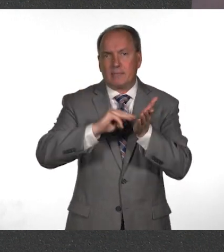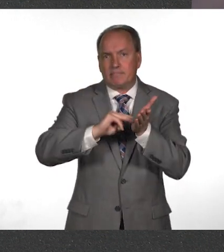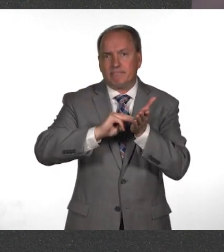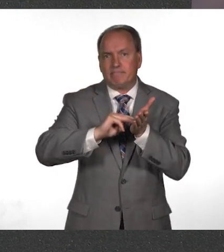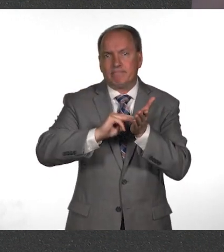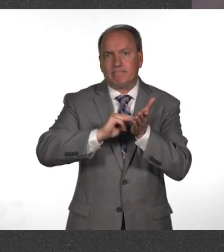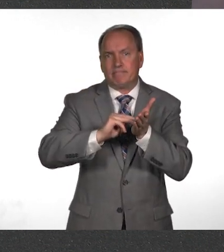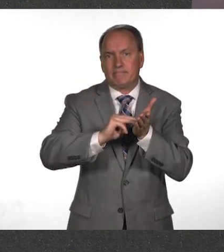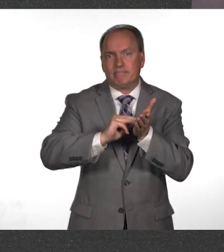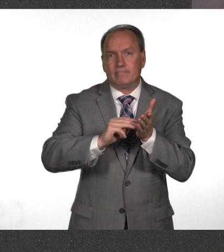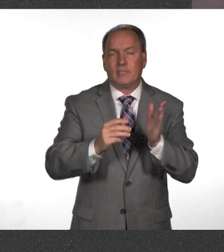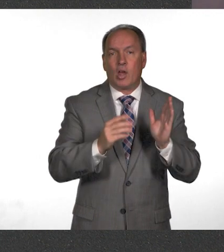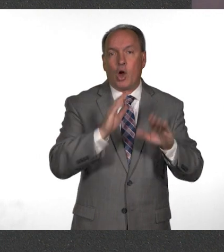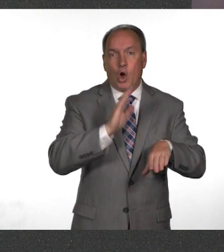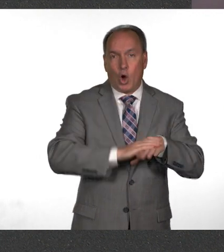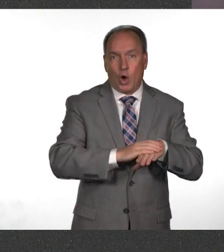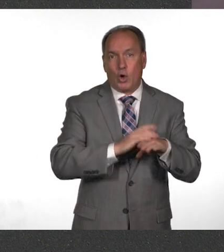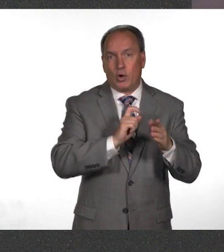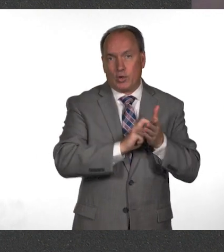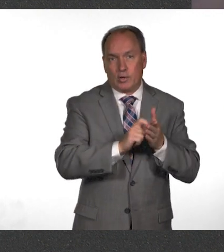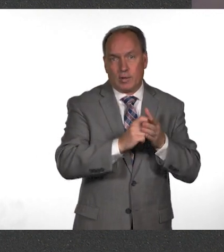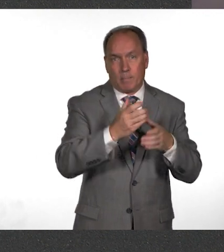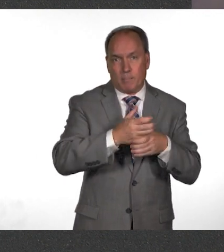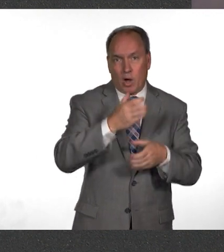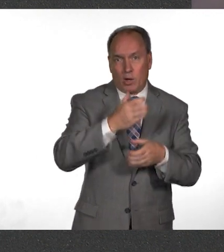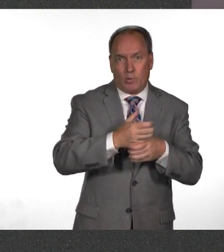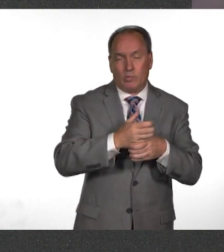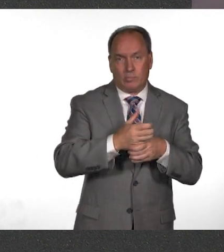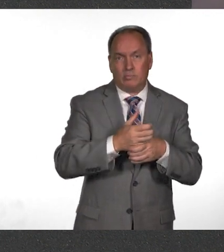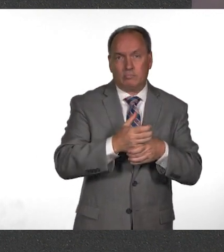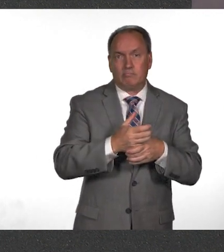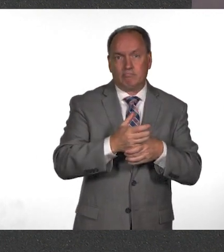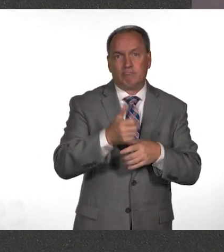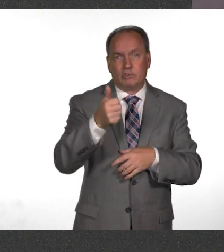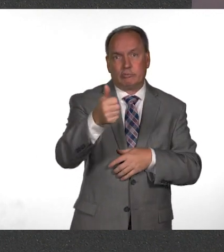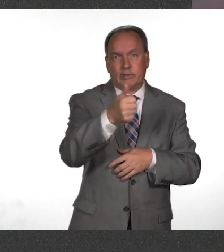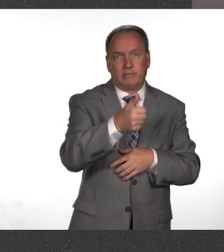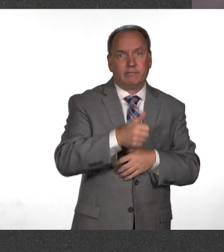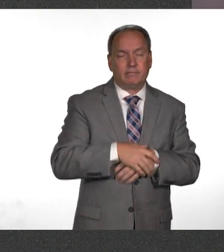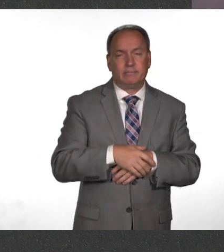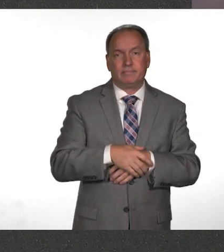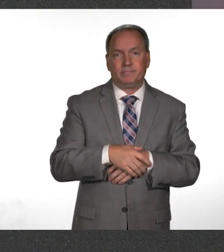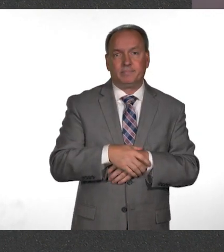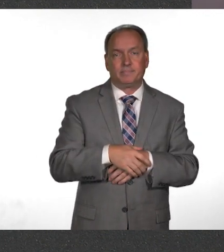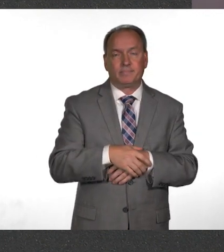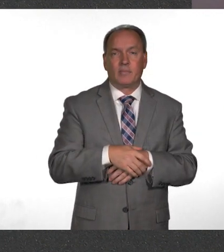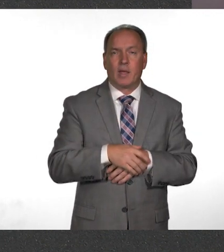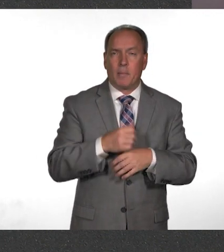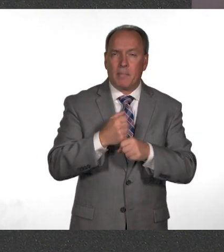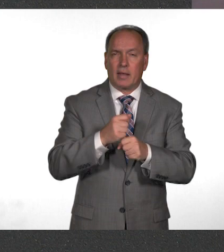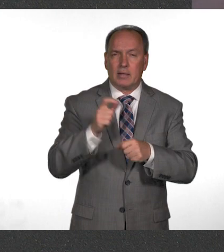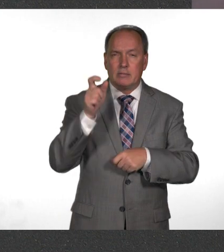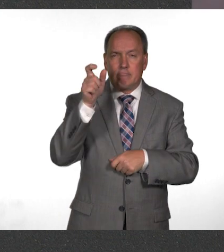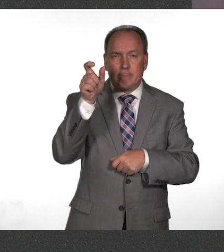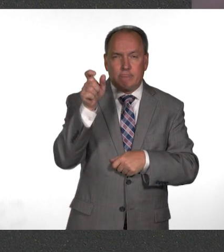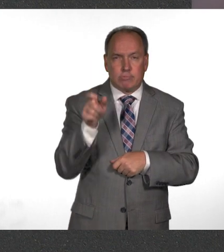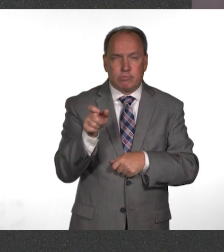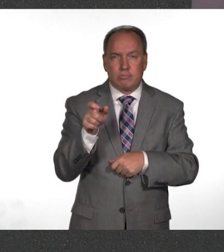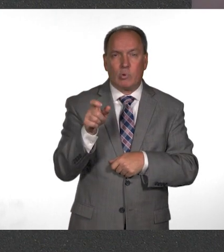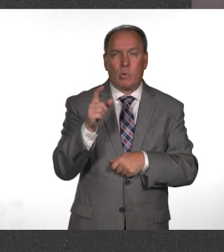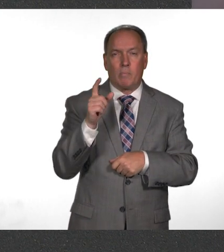marker and then write the numbers right on the side of the bottle after you take the label off. And you want to make your numbers kind of